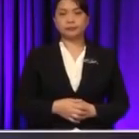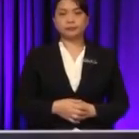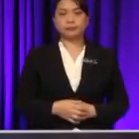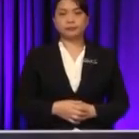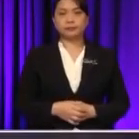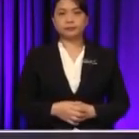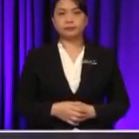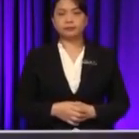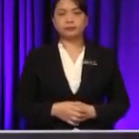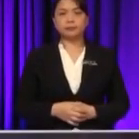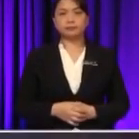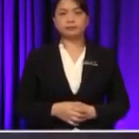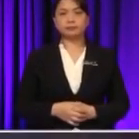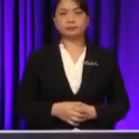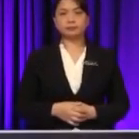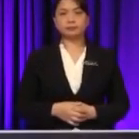answer?